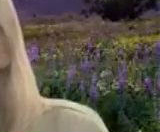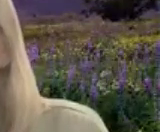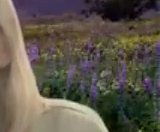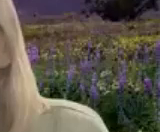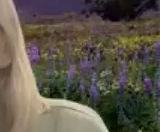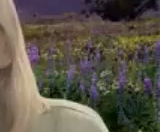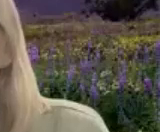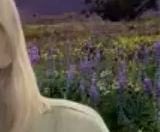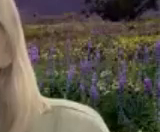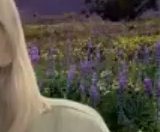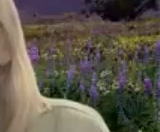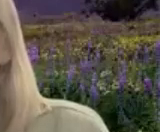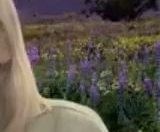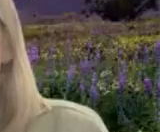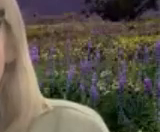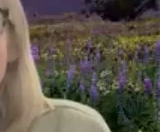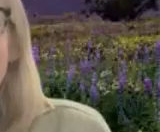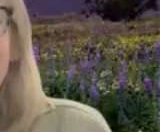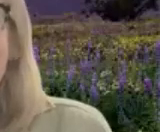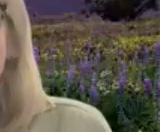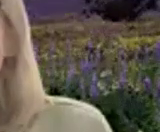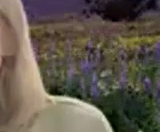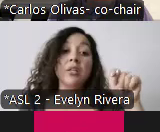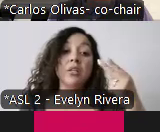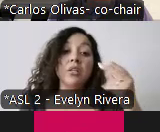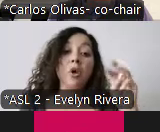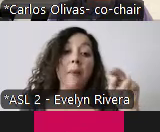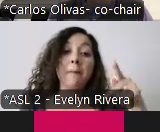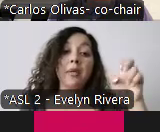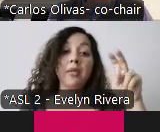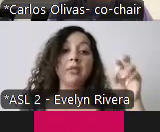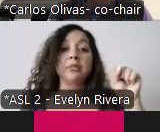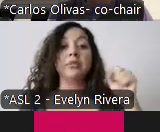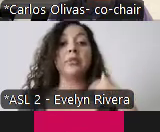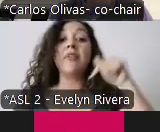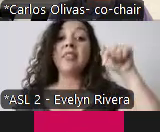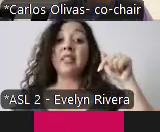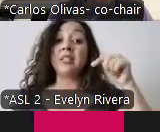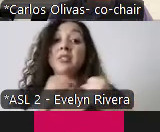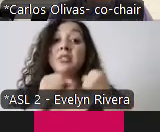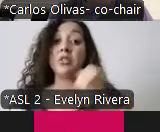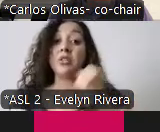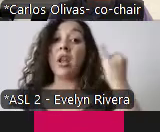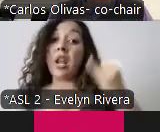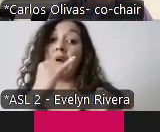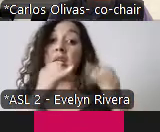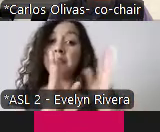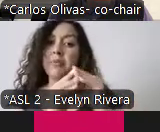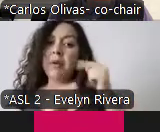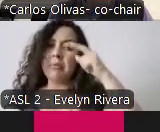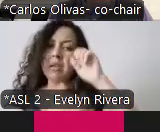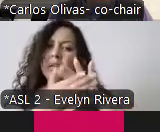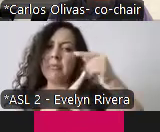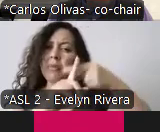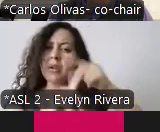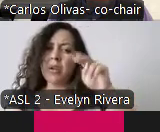This is Jackie Tompkins, really quick. I just wanted to make sure for this year specifically, the last meeting, I believe, is an October